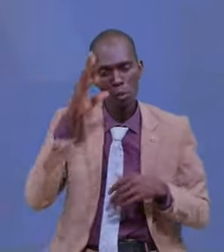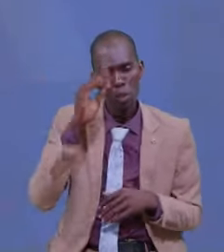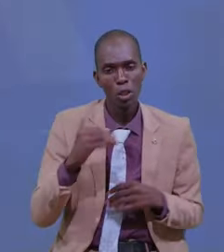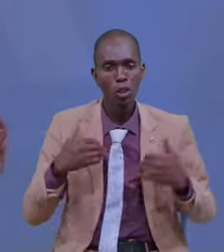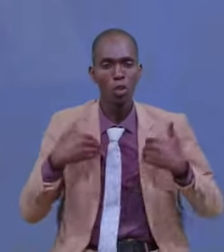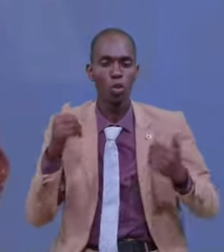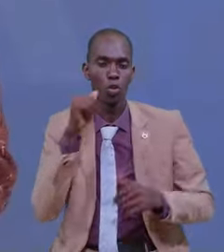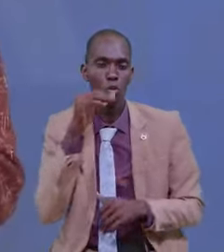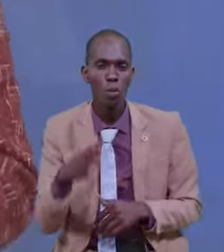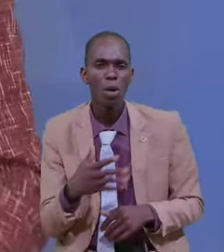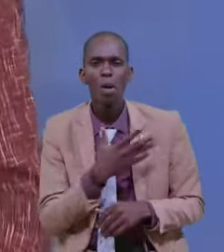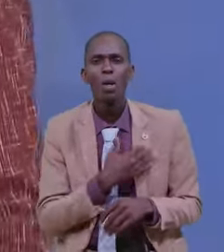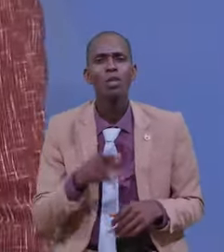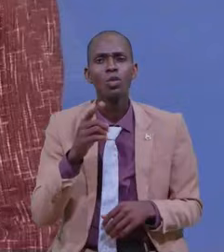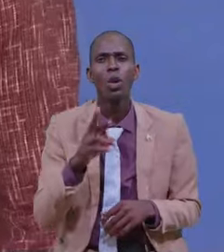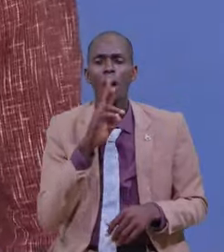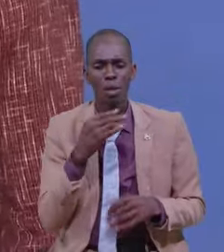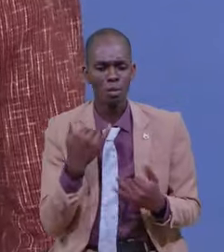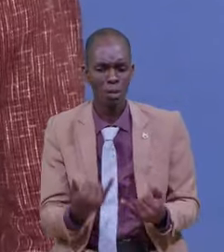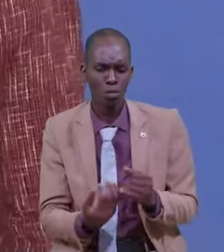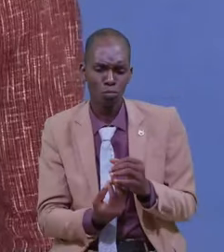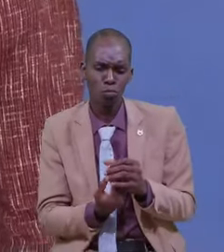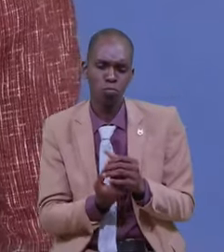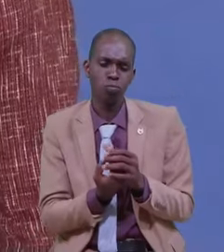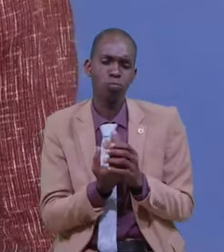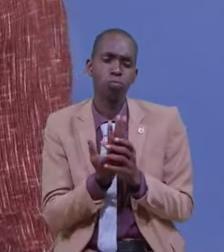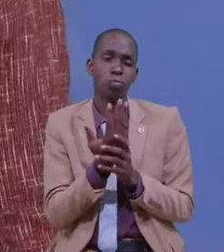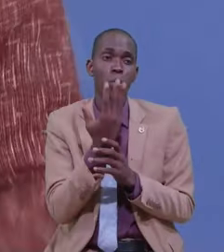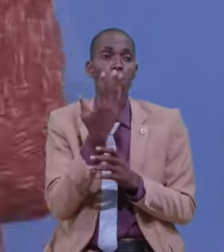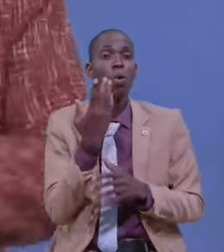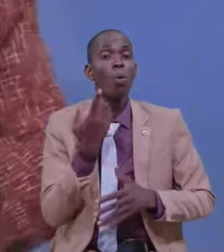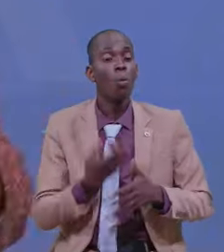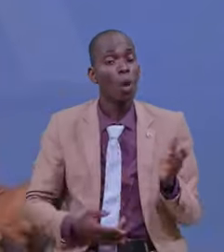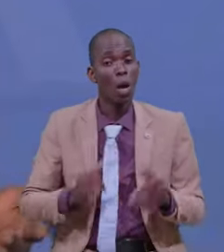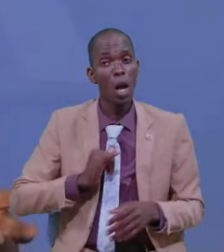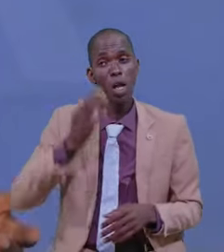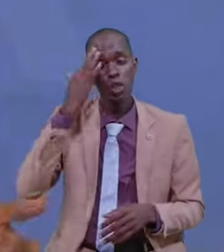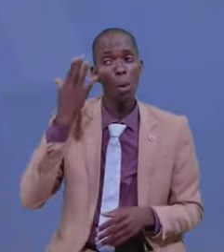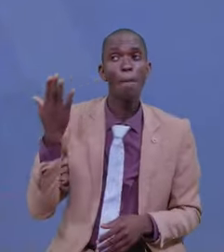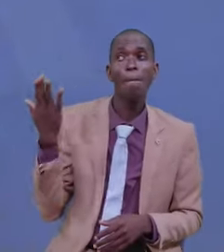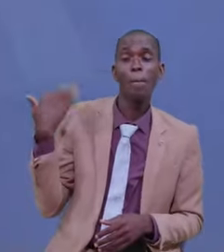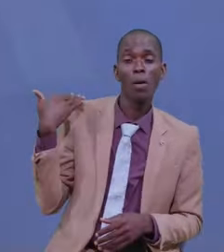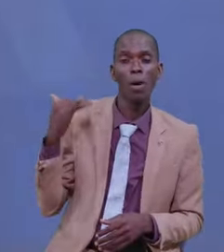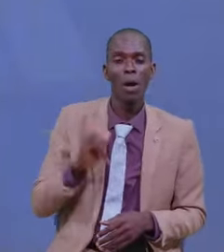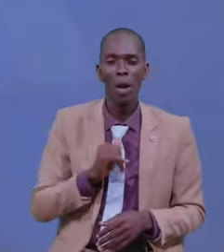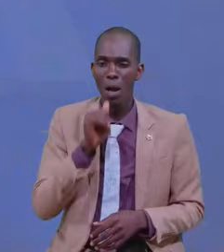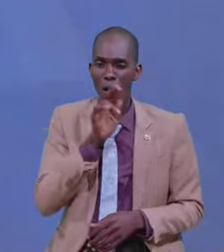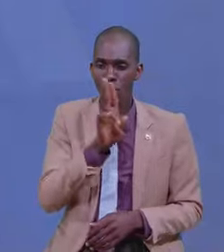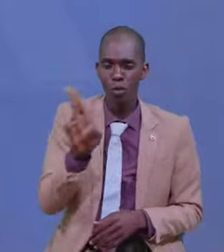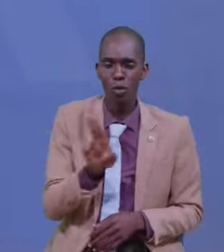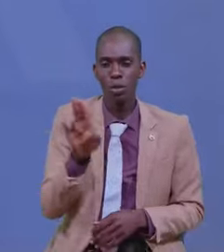you're just growing up, what I knew already, I'm using that, I am